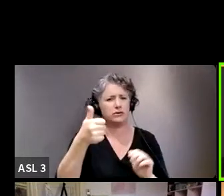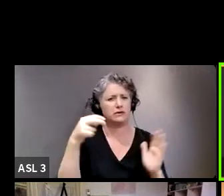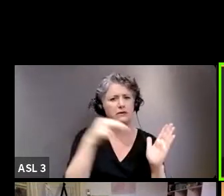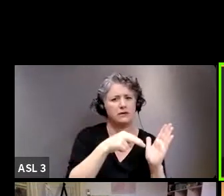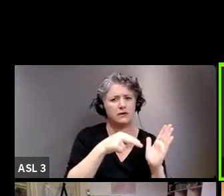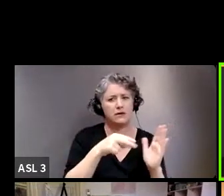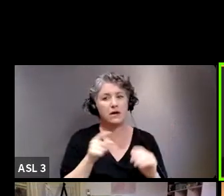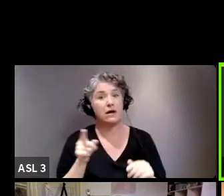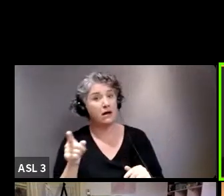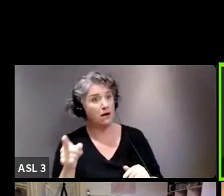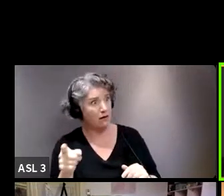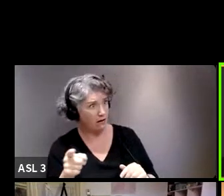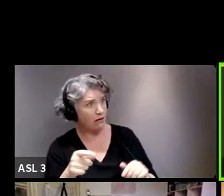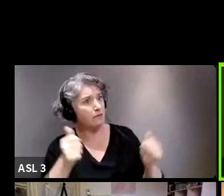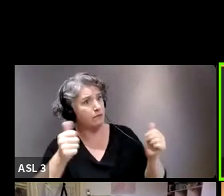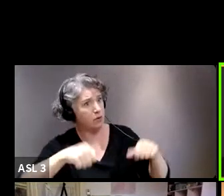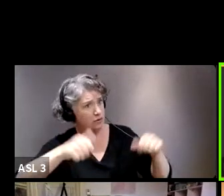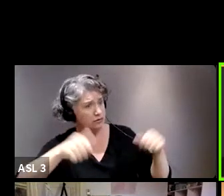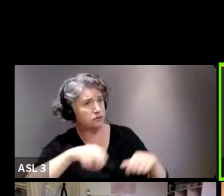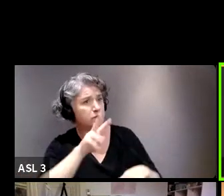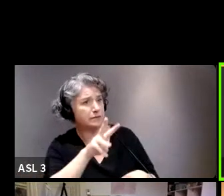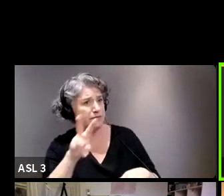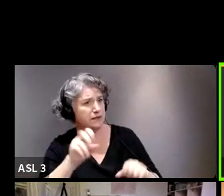has been posted on our website